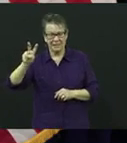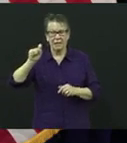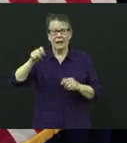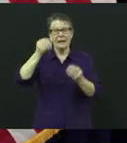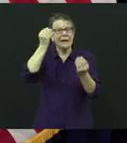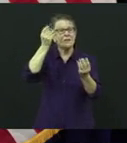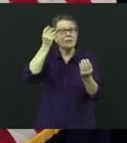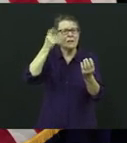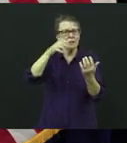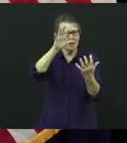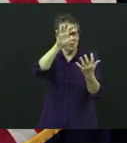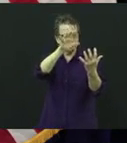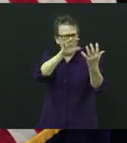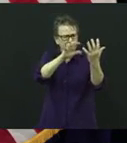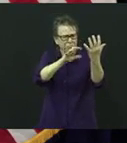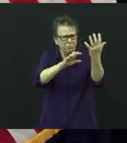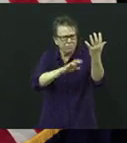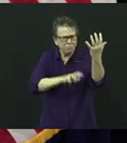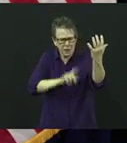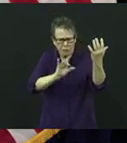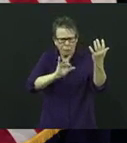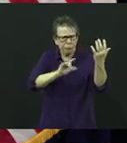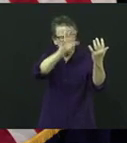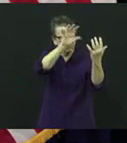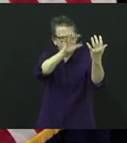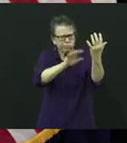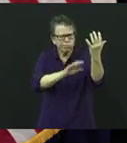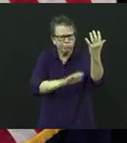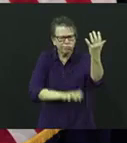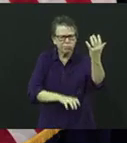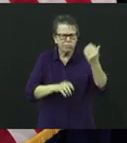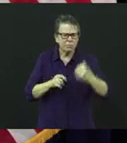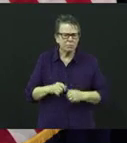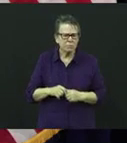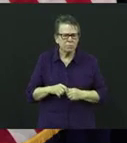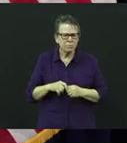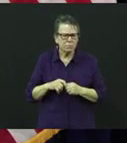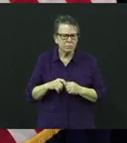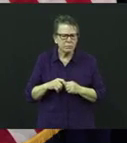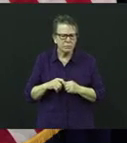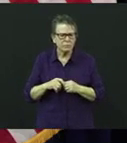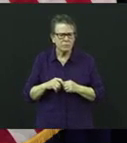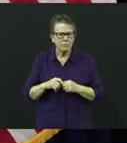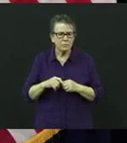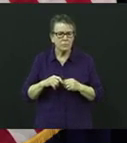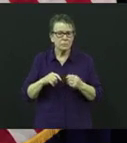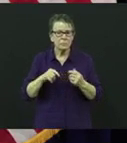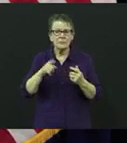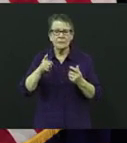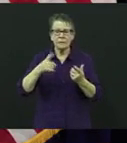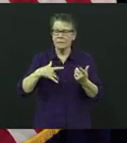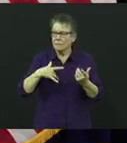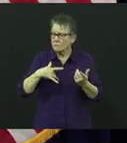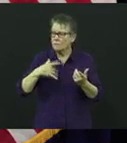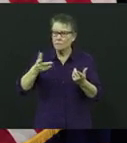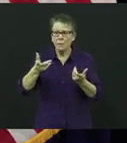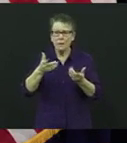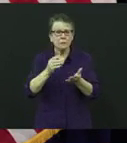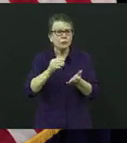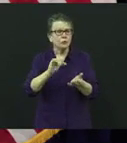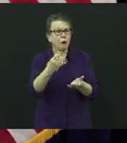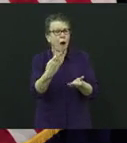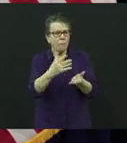jobs due to this emergency can find and apply for a new job at one of our essential workplaces. And I am proud to say that we are the first